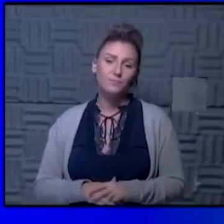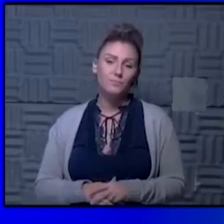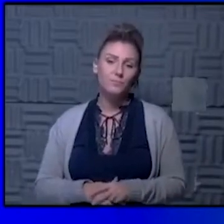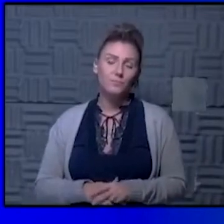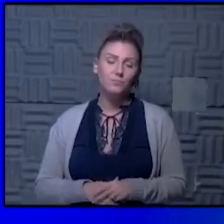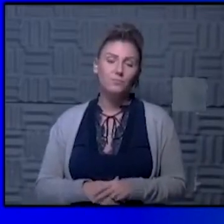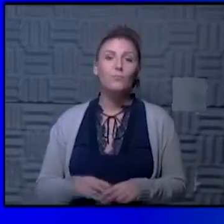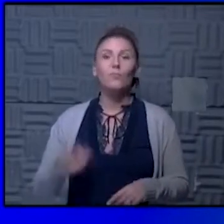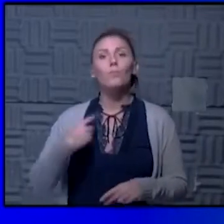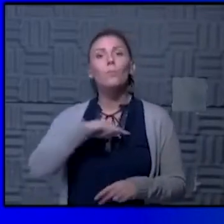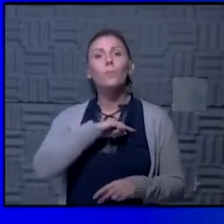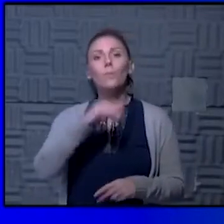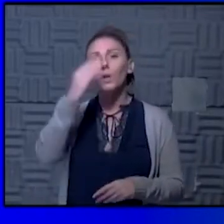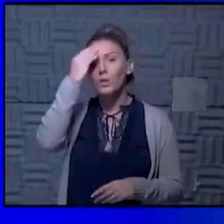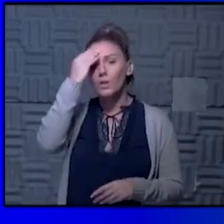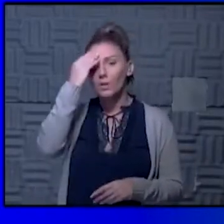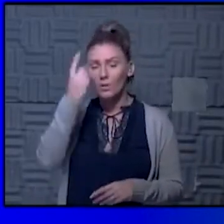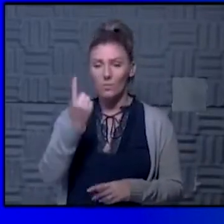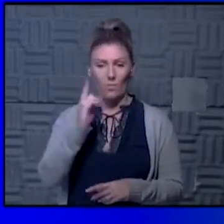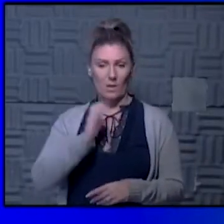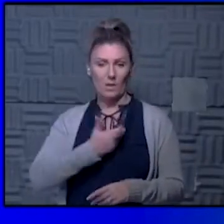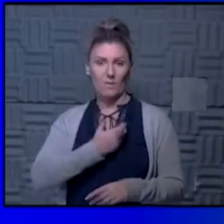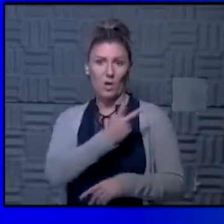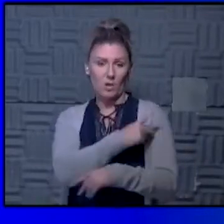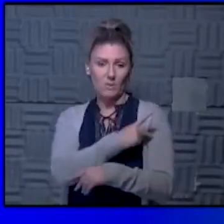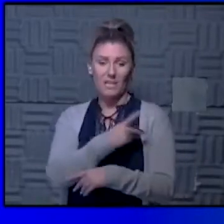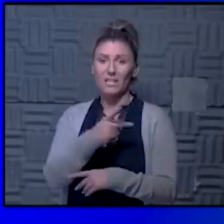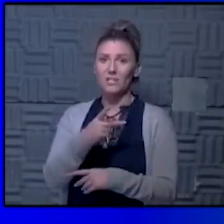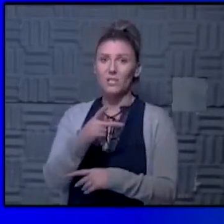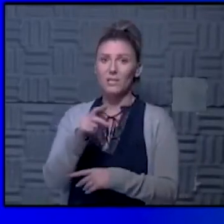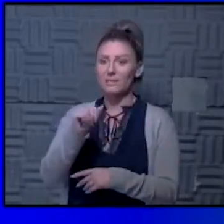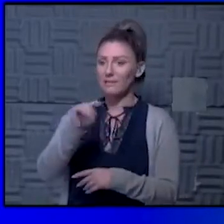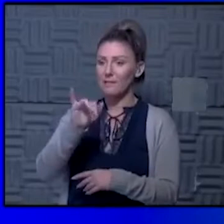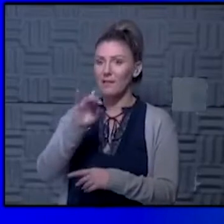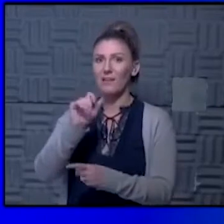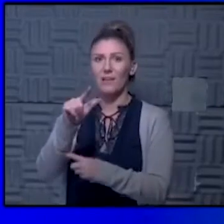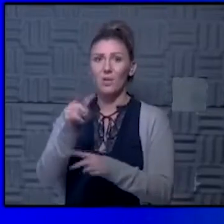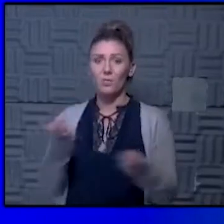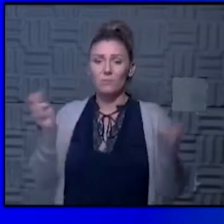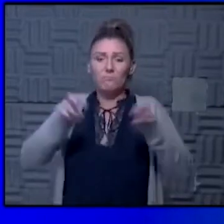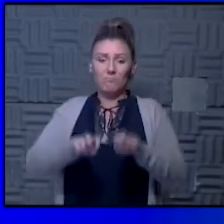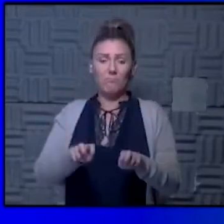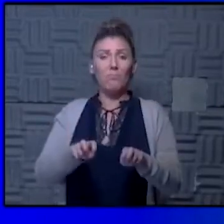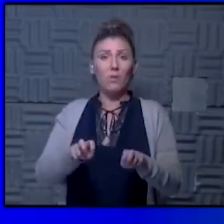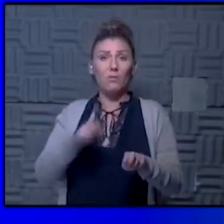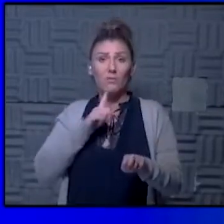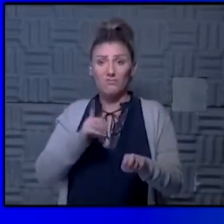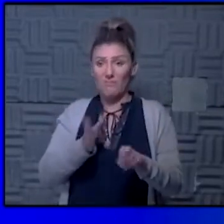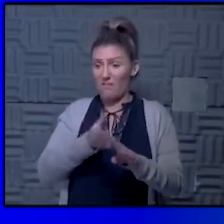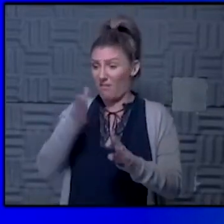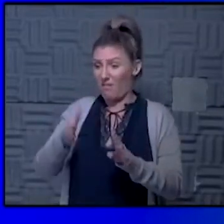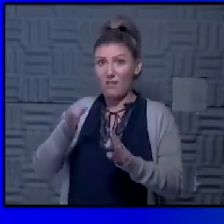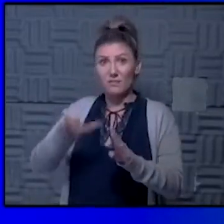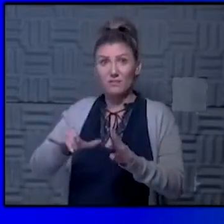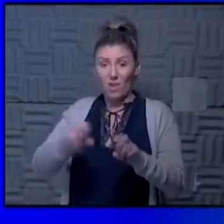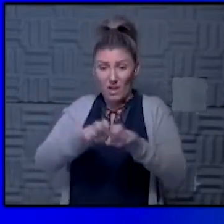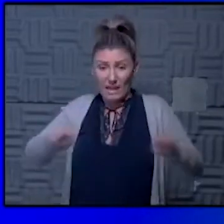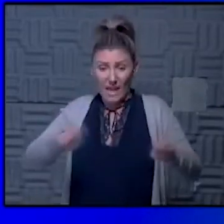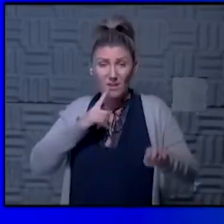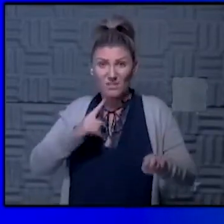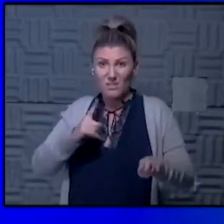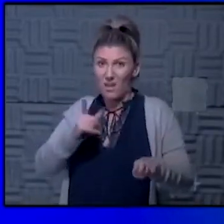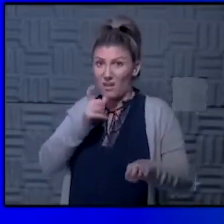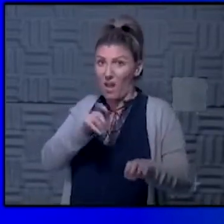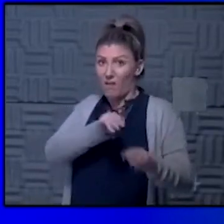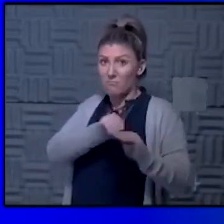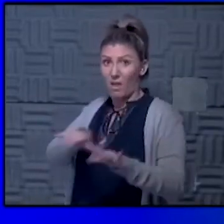We know that one of our patients, Anil, was sitting on the couch next to somebody when he was very ill and they didn't get it. So that's a very